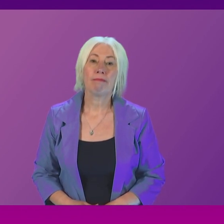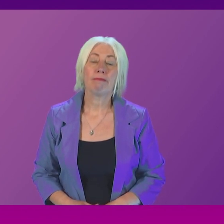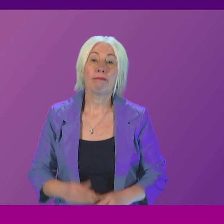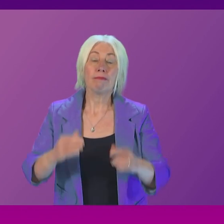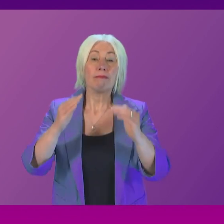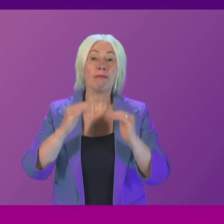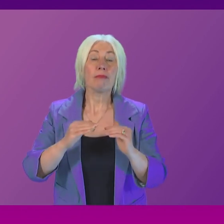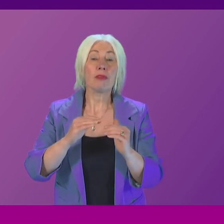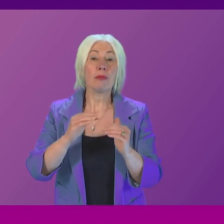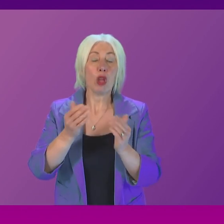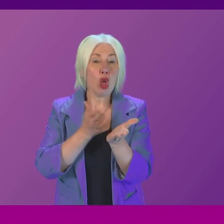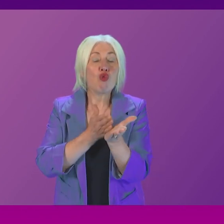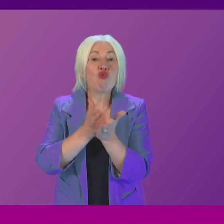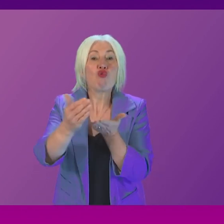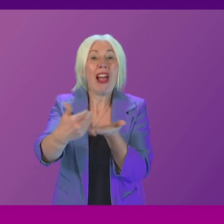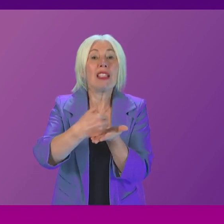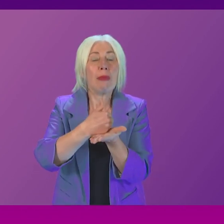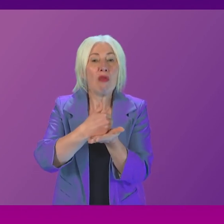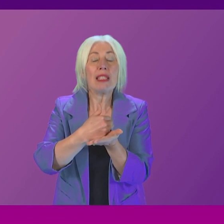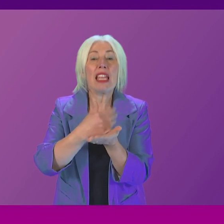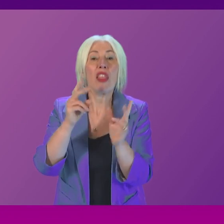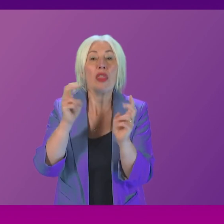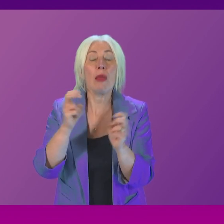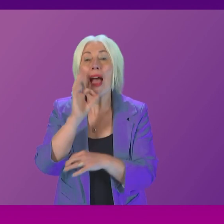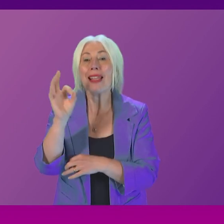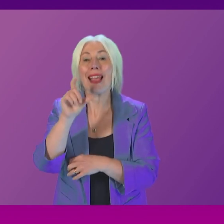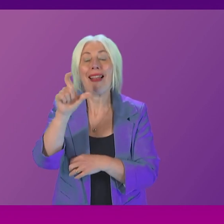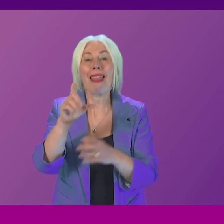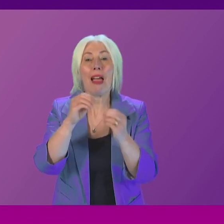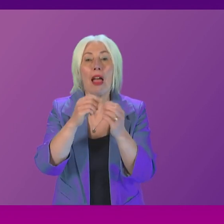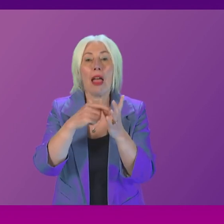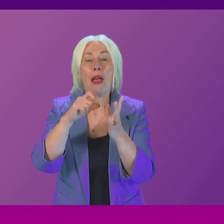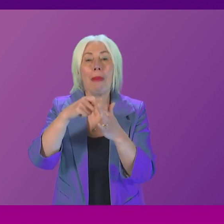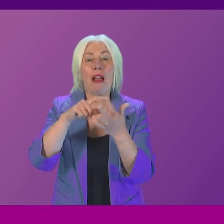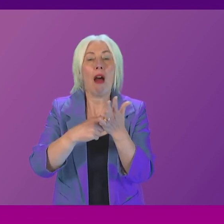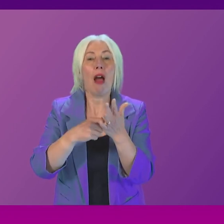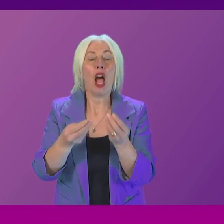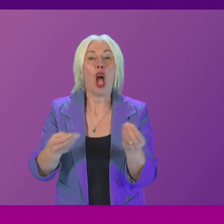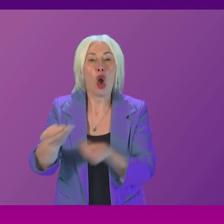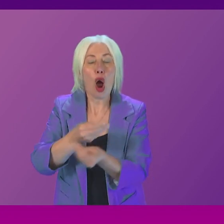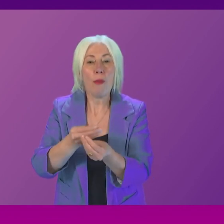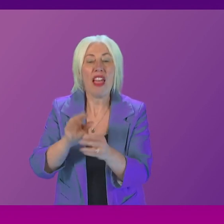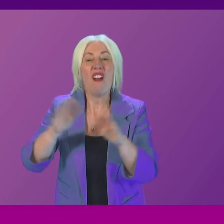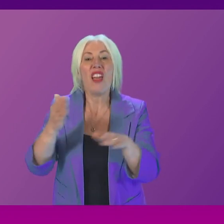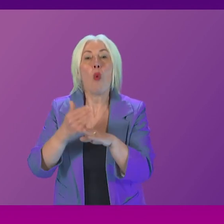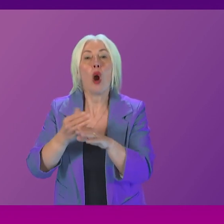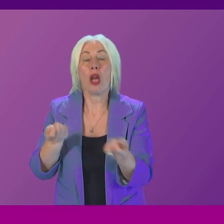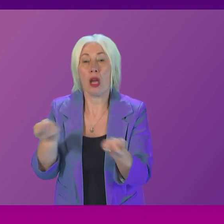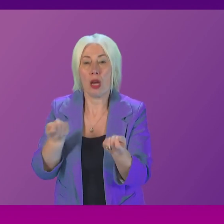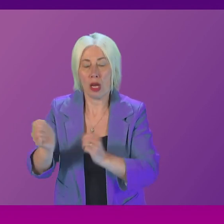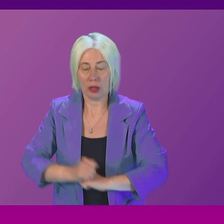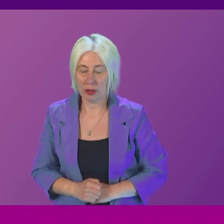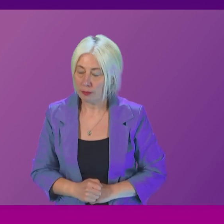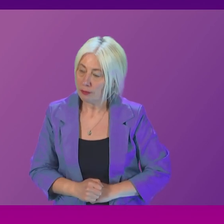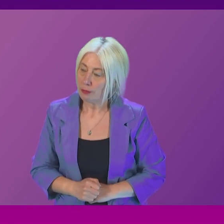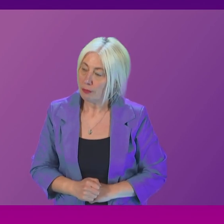And sticking with the transparency theme, I am now going to call Claire Baker, Convener of the Economy and Fair Work Committee. Claire. Thank you, Deputy